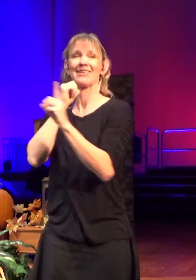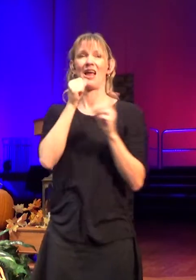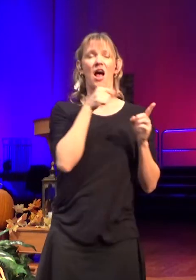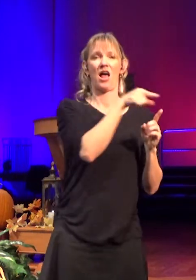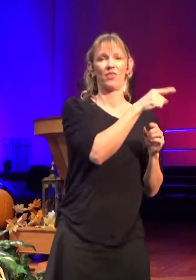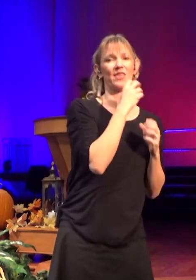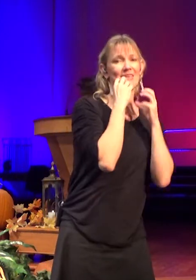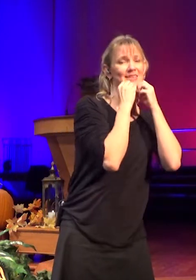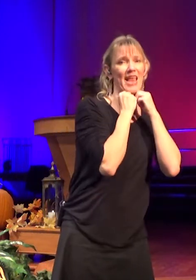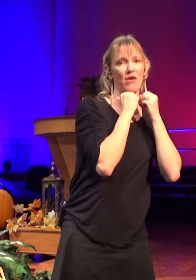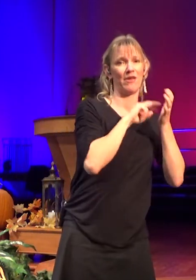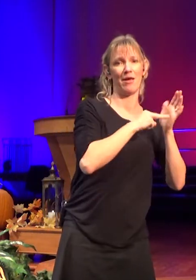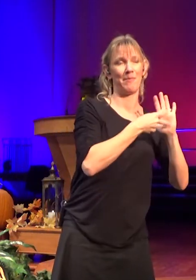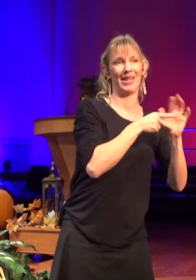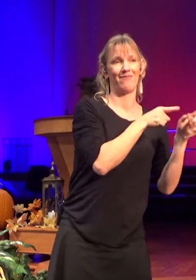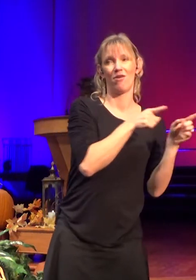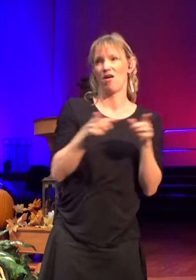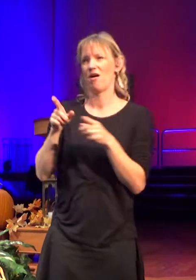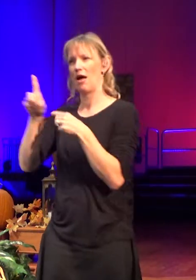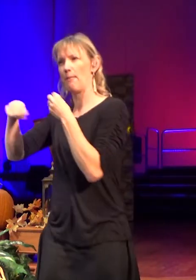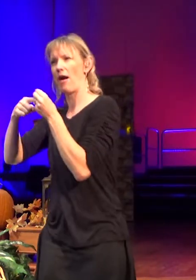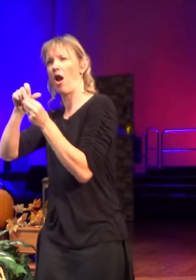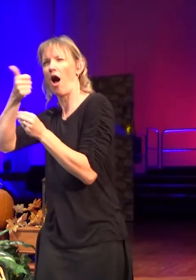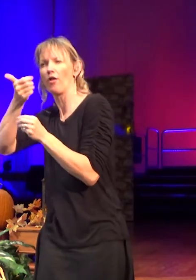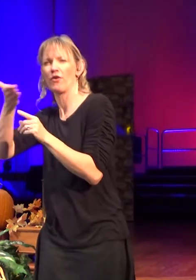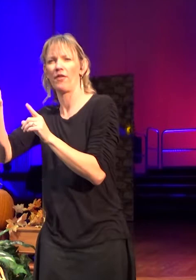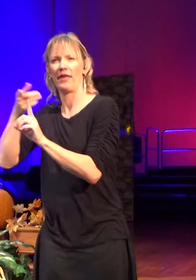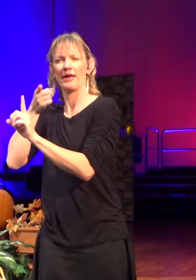things than what is sacred and meaningful.